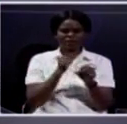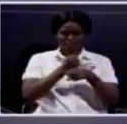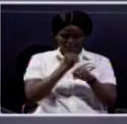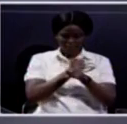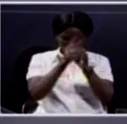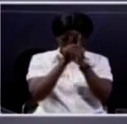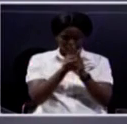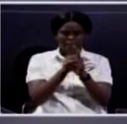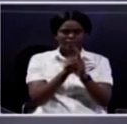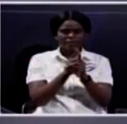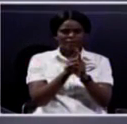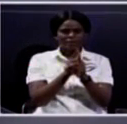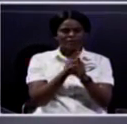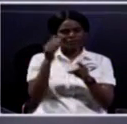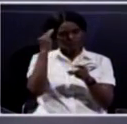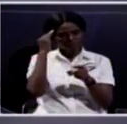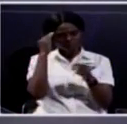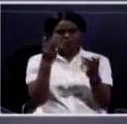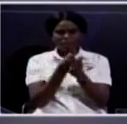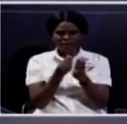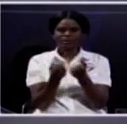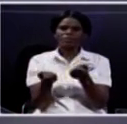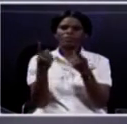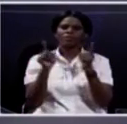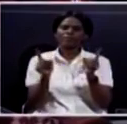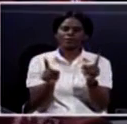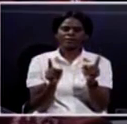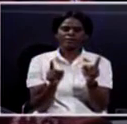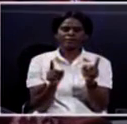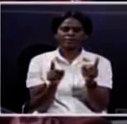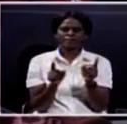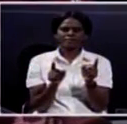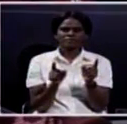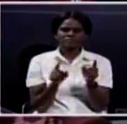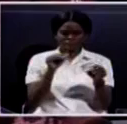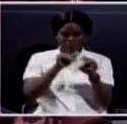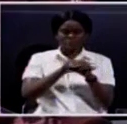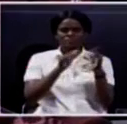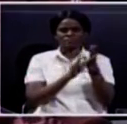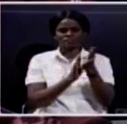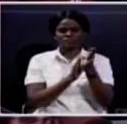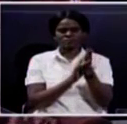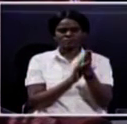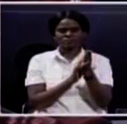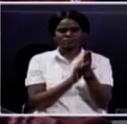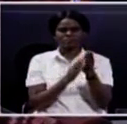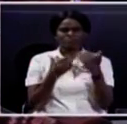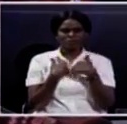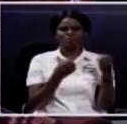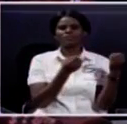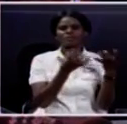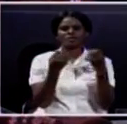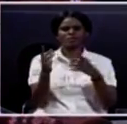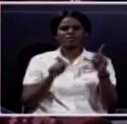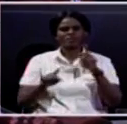decision. Not a survey in order to know where the money is going. Now listen, in a school, there are so many